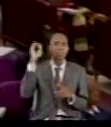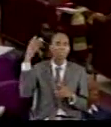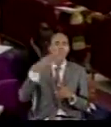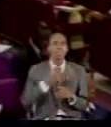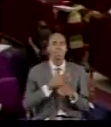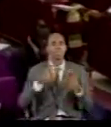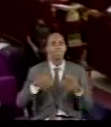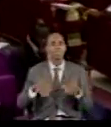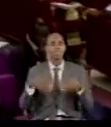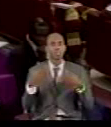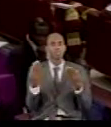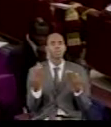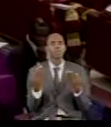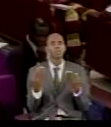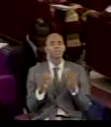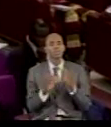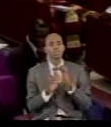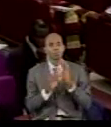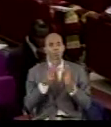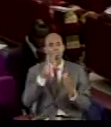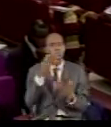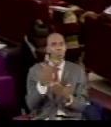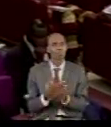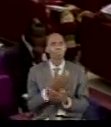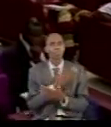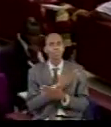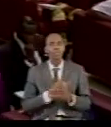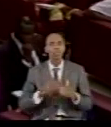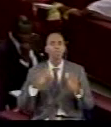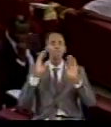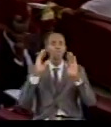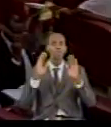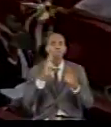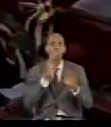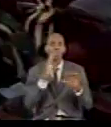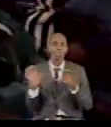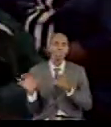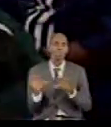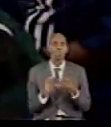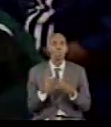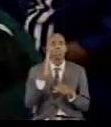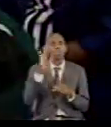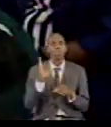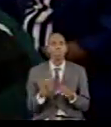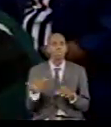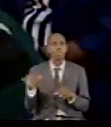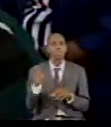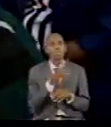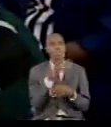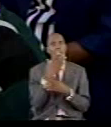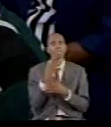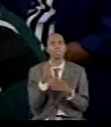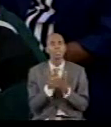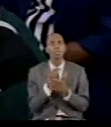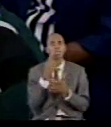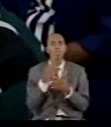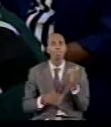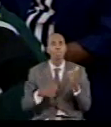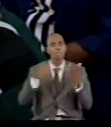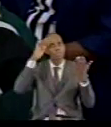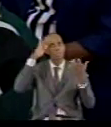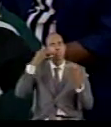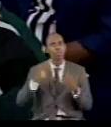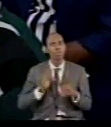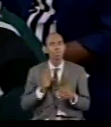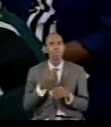granted signs and wonders to be done by their hands. That's what he expects of us,